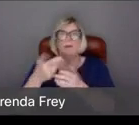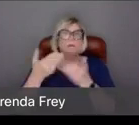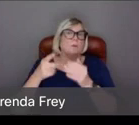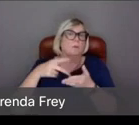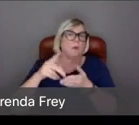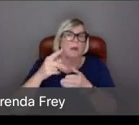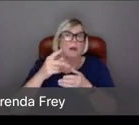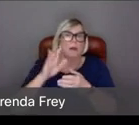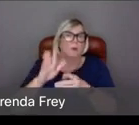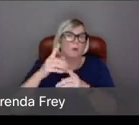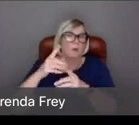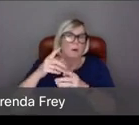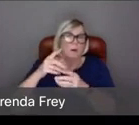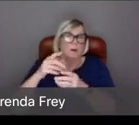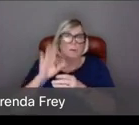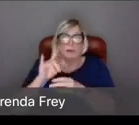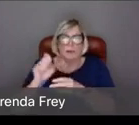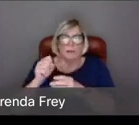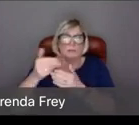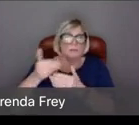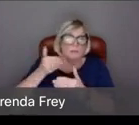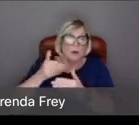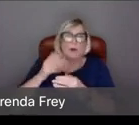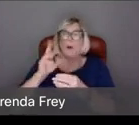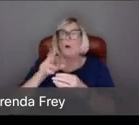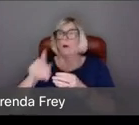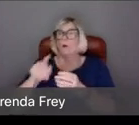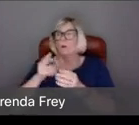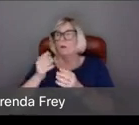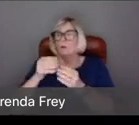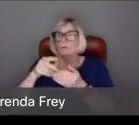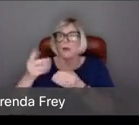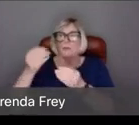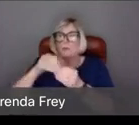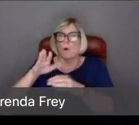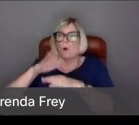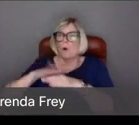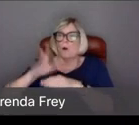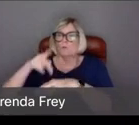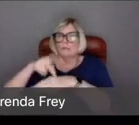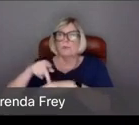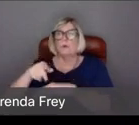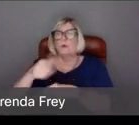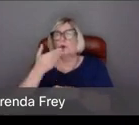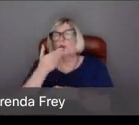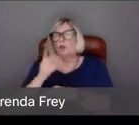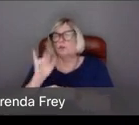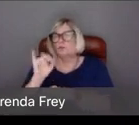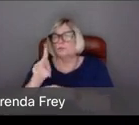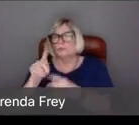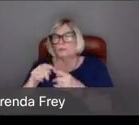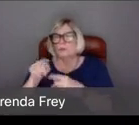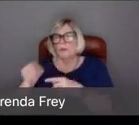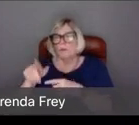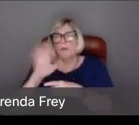them ahead of schedule or put more towards your principal every month. You're a good risk to them. So you're going to get a